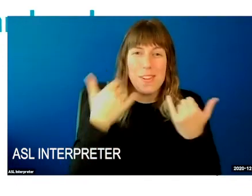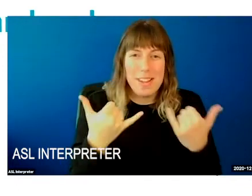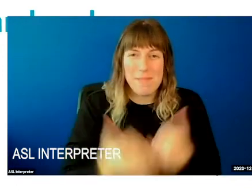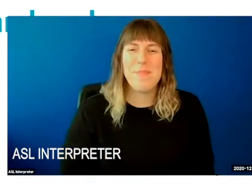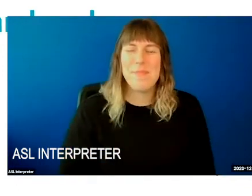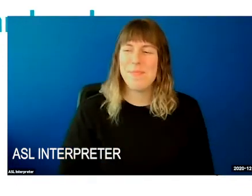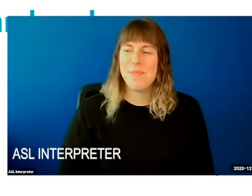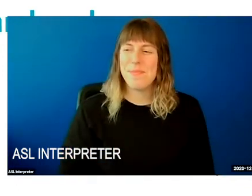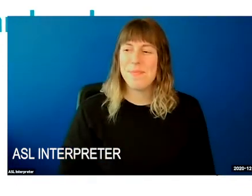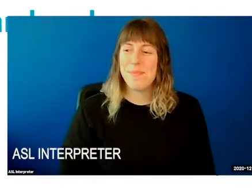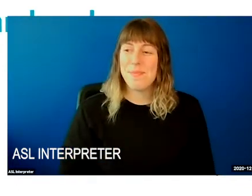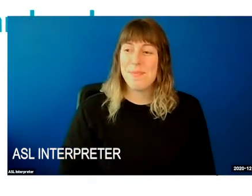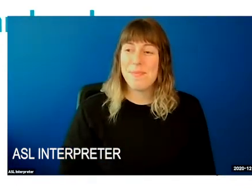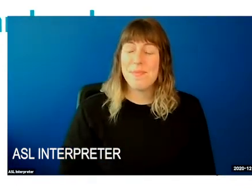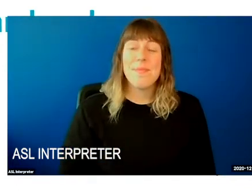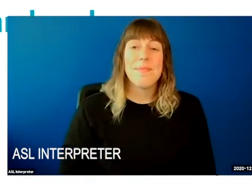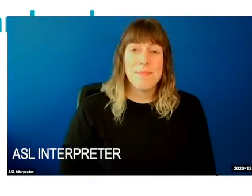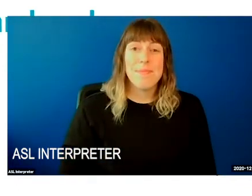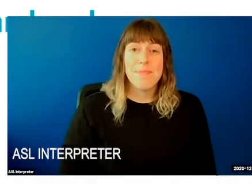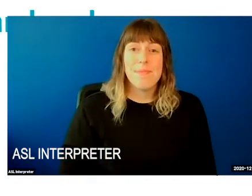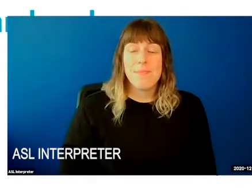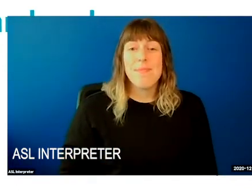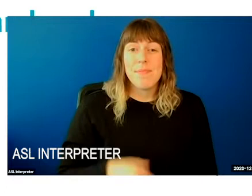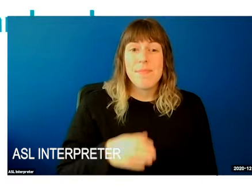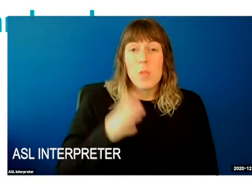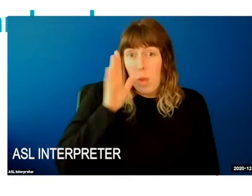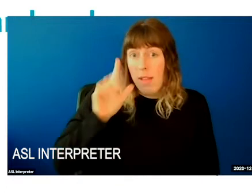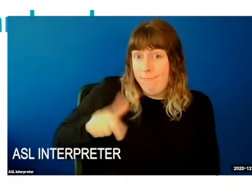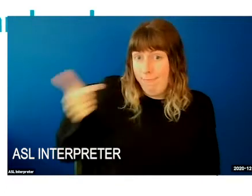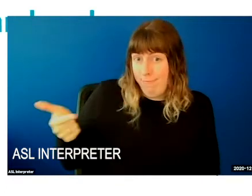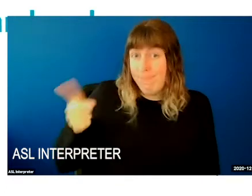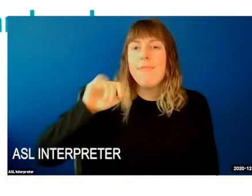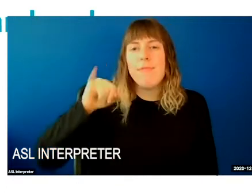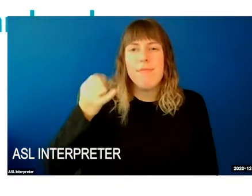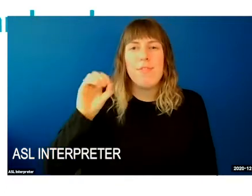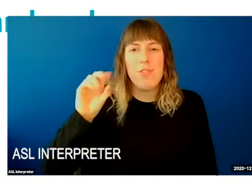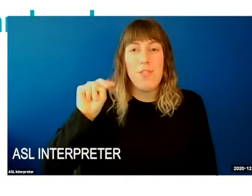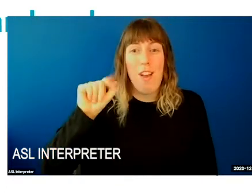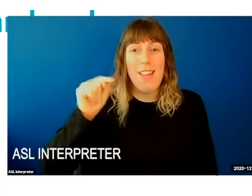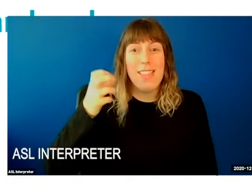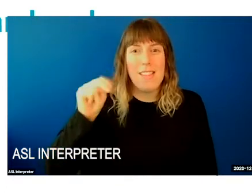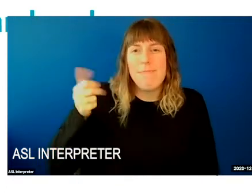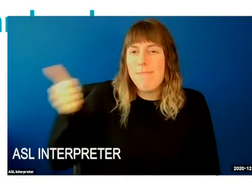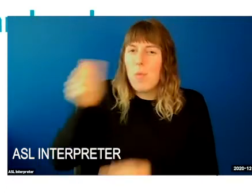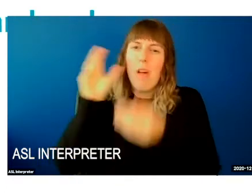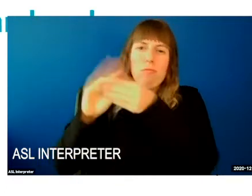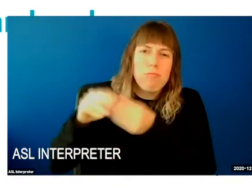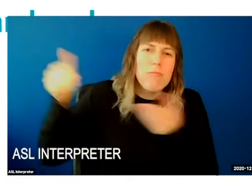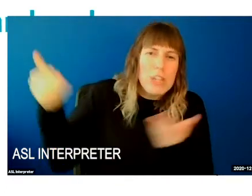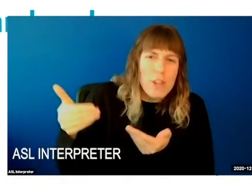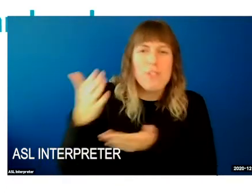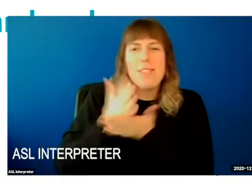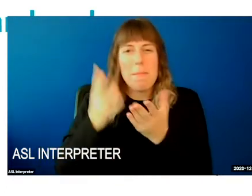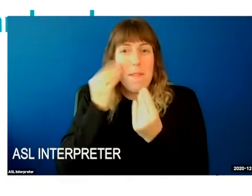today. So at this point, before we welcome Jonathan to give us a bit of